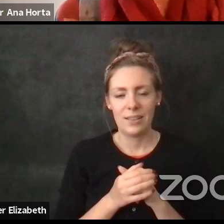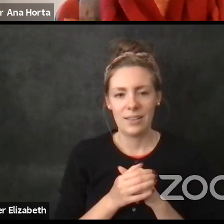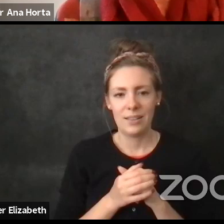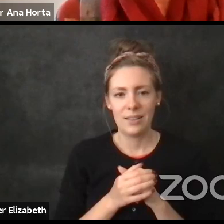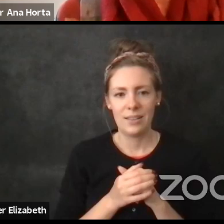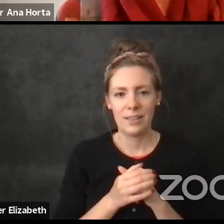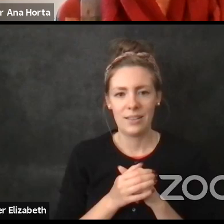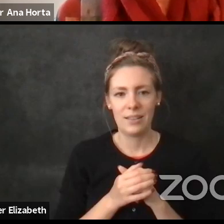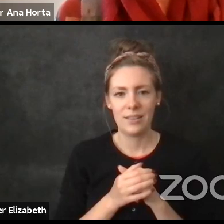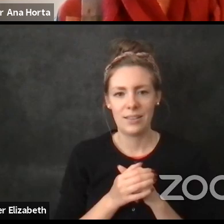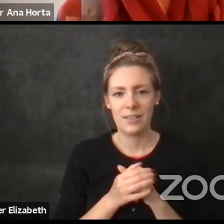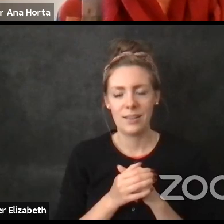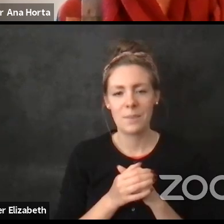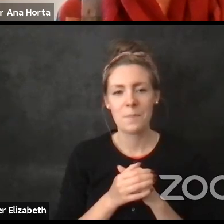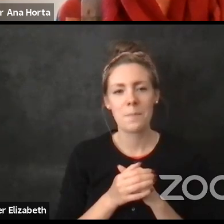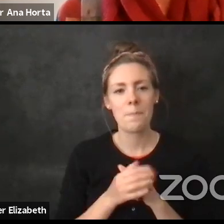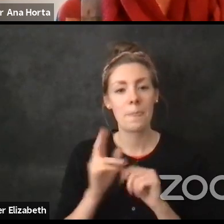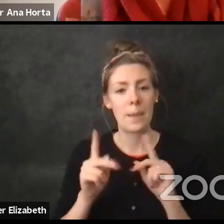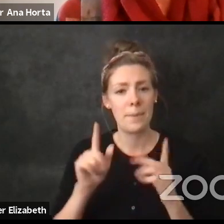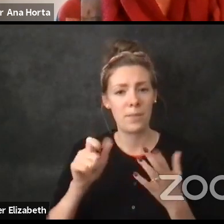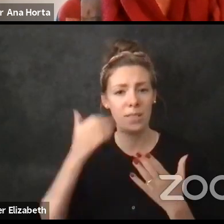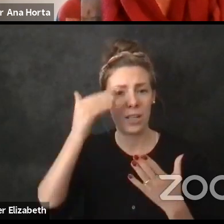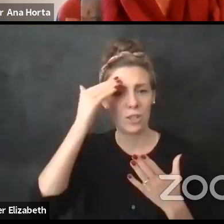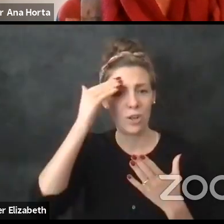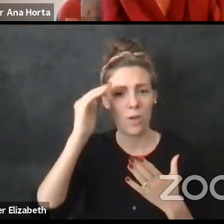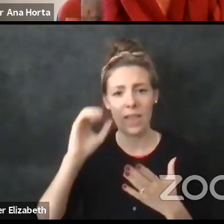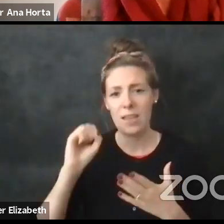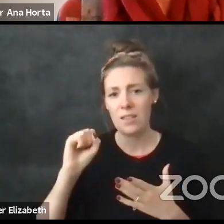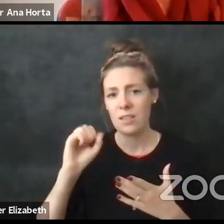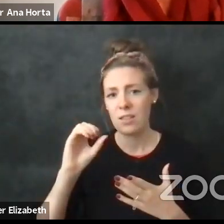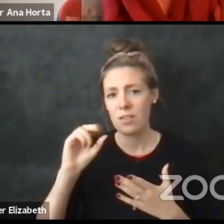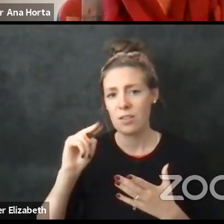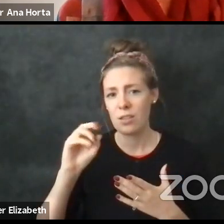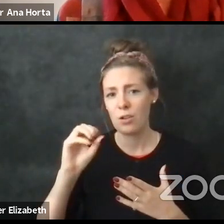is that they need to know that Sonoma County,